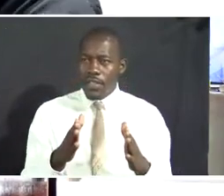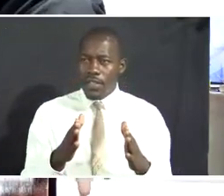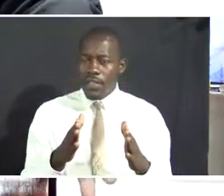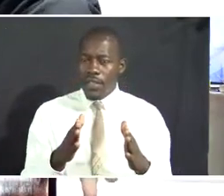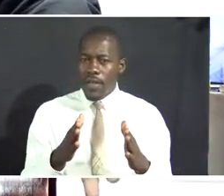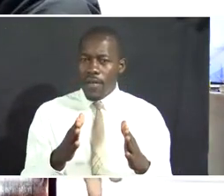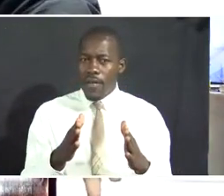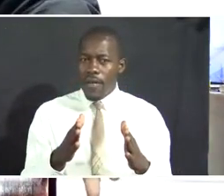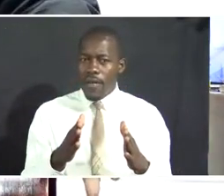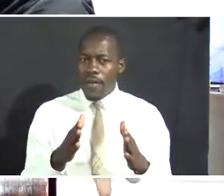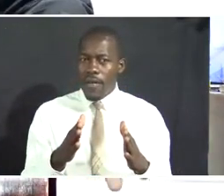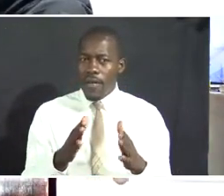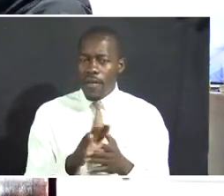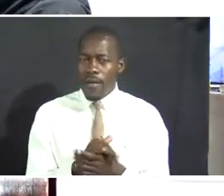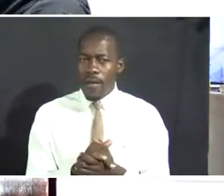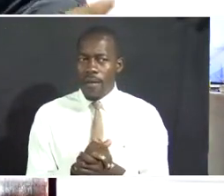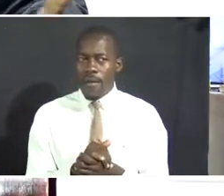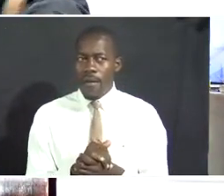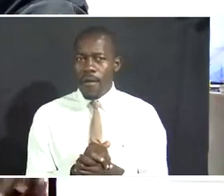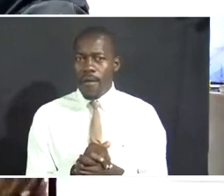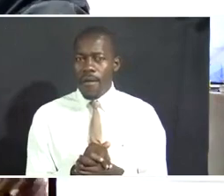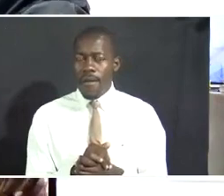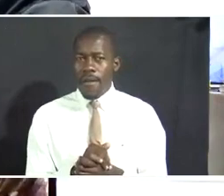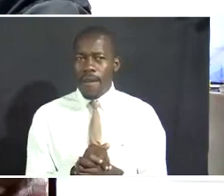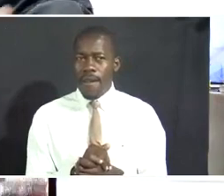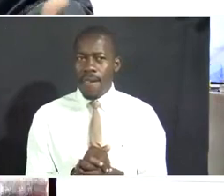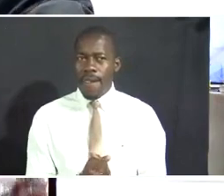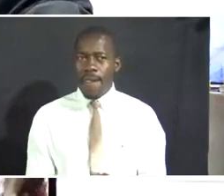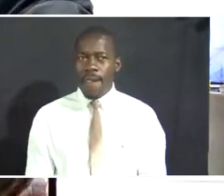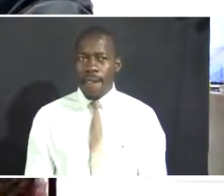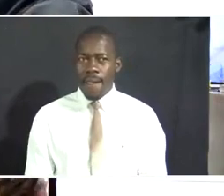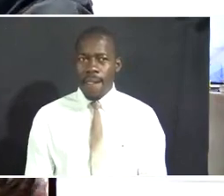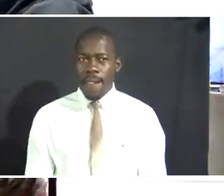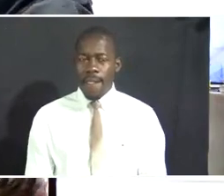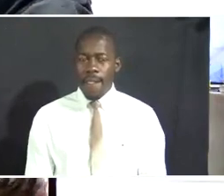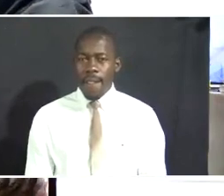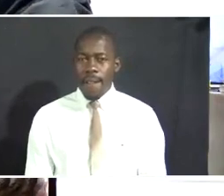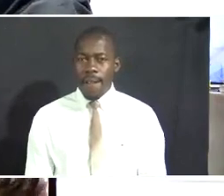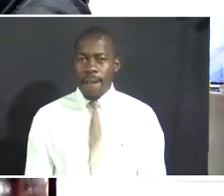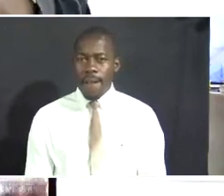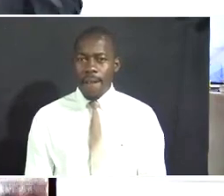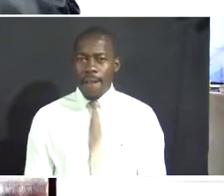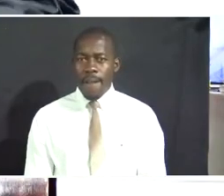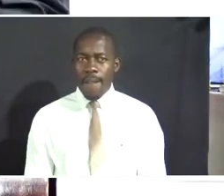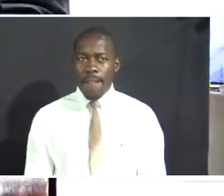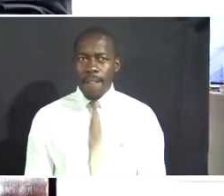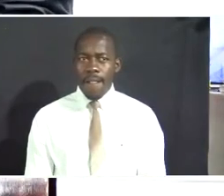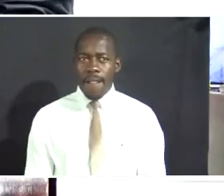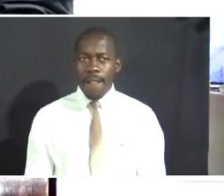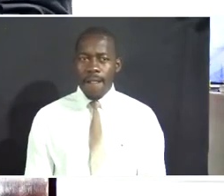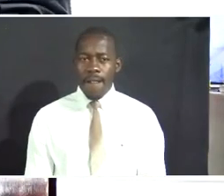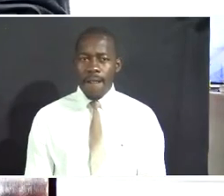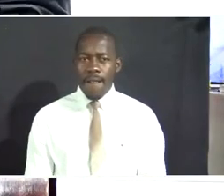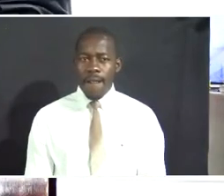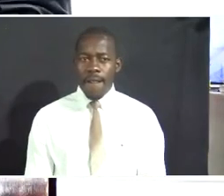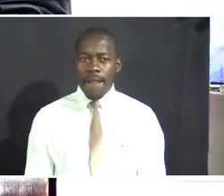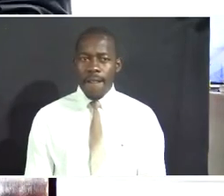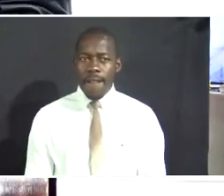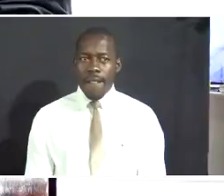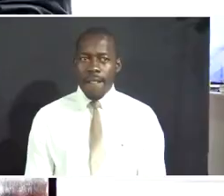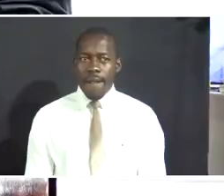another? Is it a problem as it is in a public school? Okay, thank you.